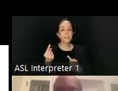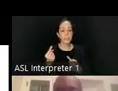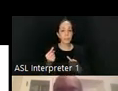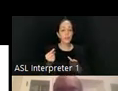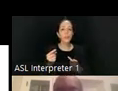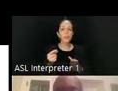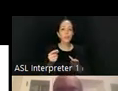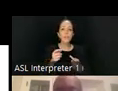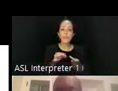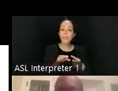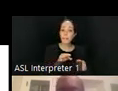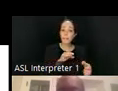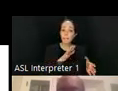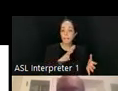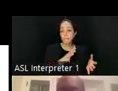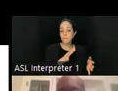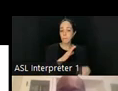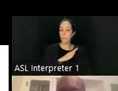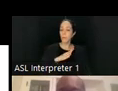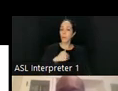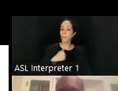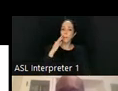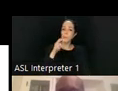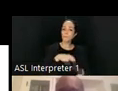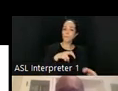phrase or a sub phase too. But